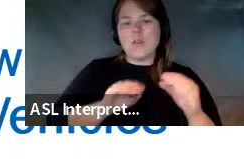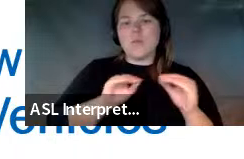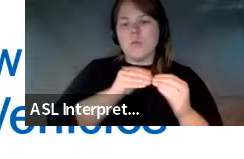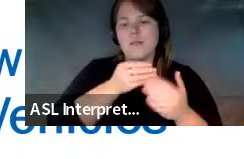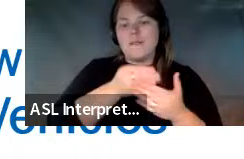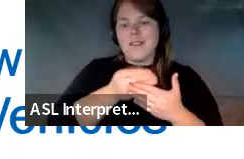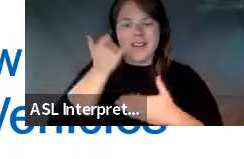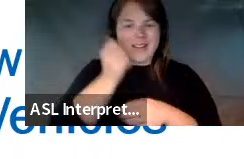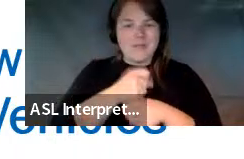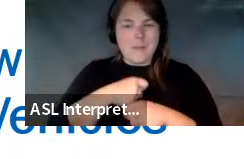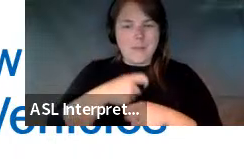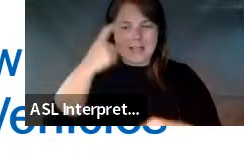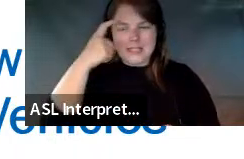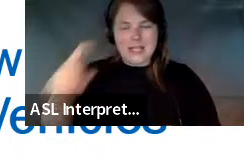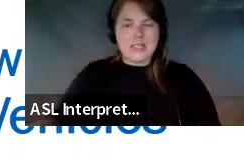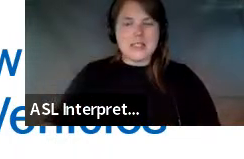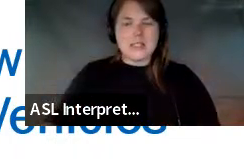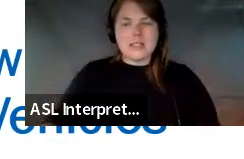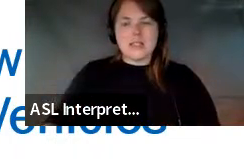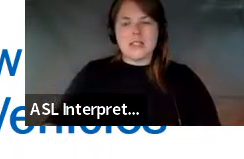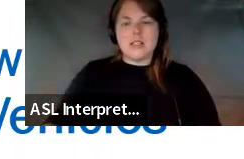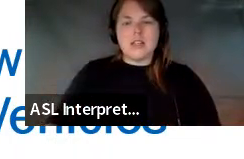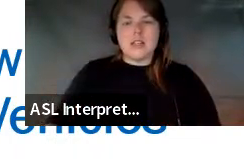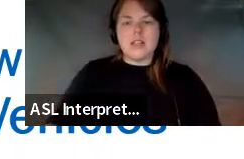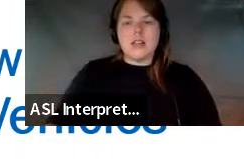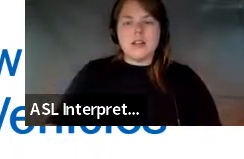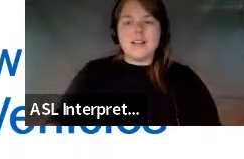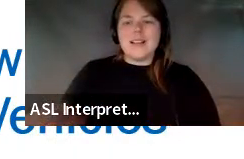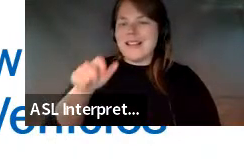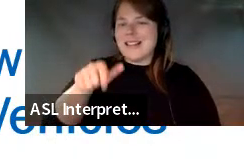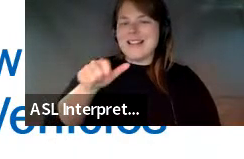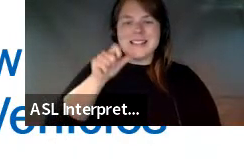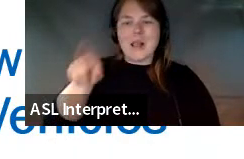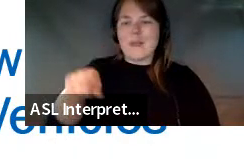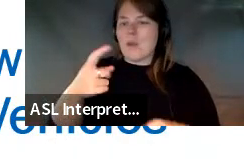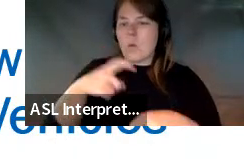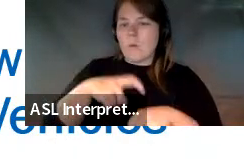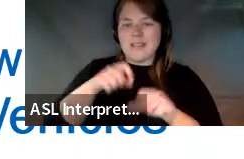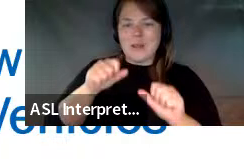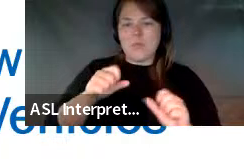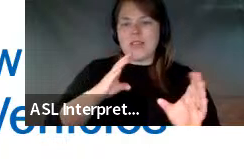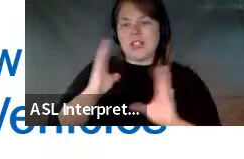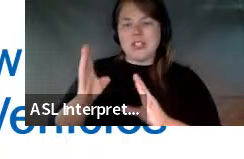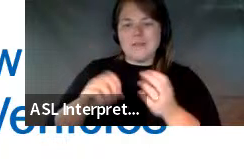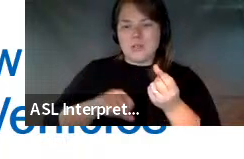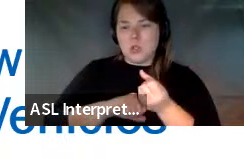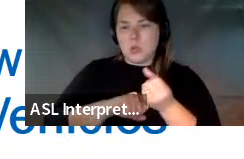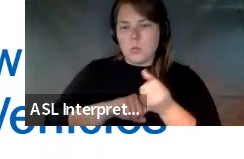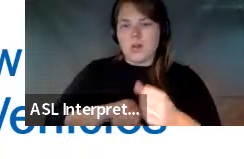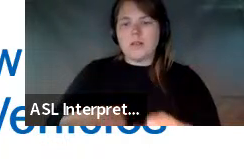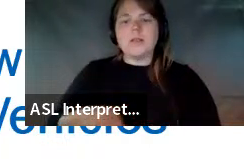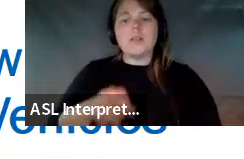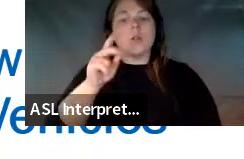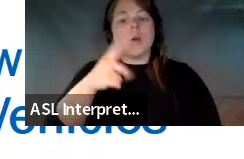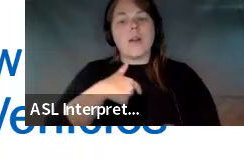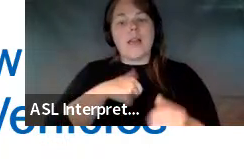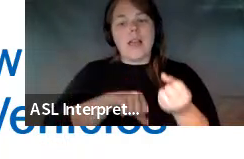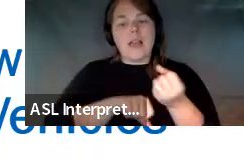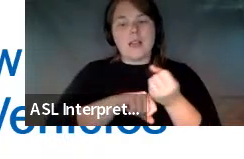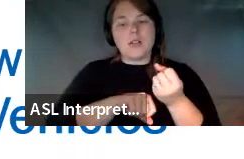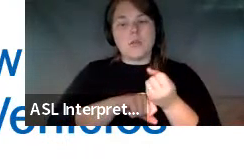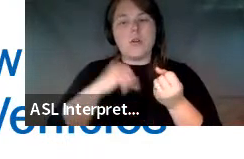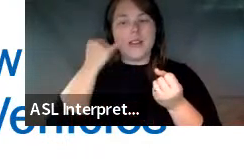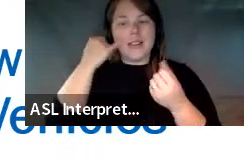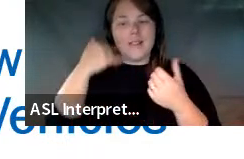sense. I don't think that this will be the only time we can shift and support. Okay. Well, I support this if we have